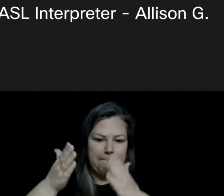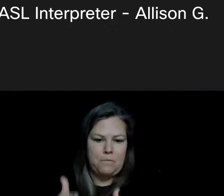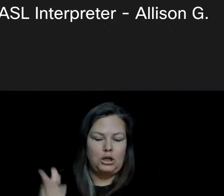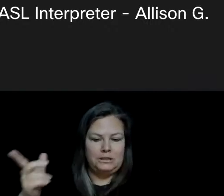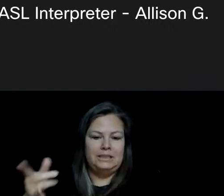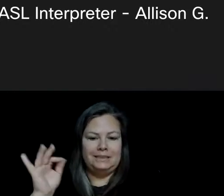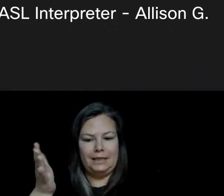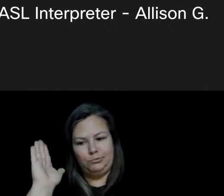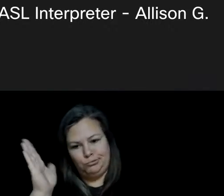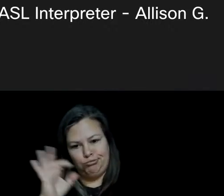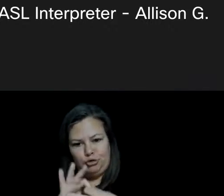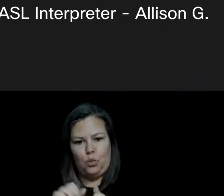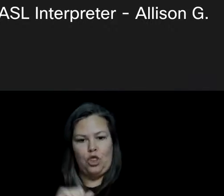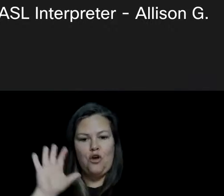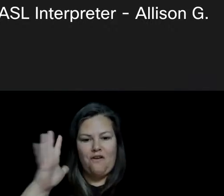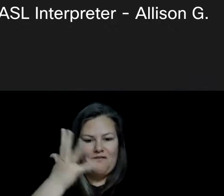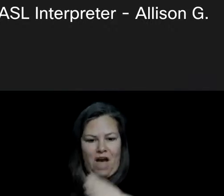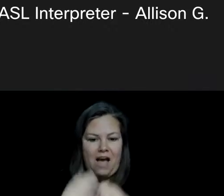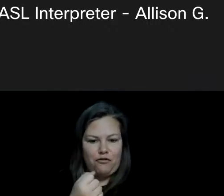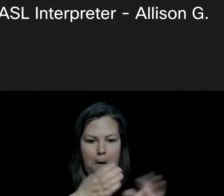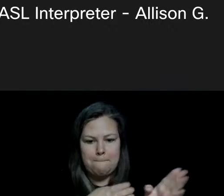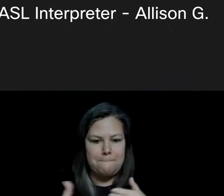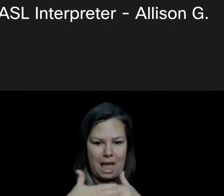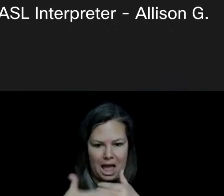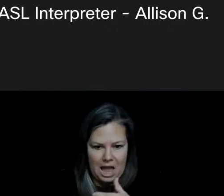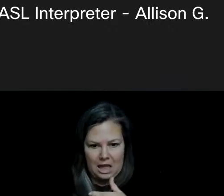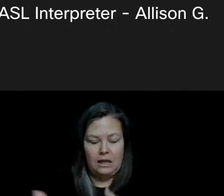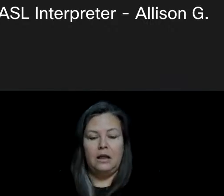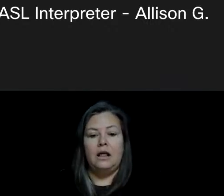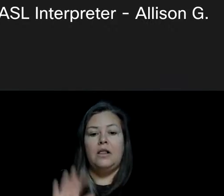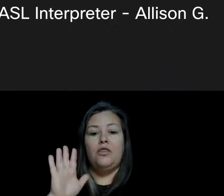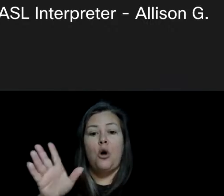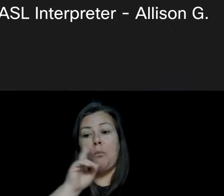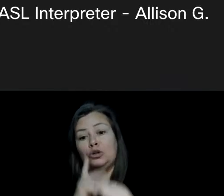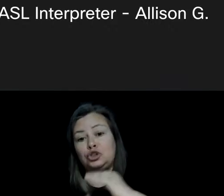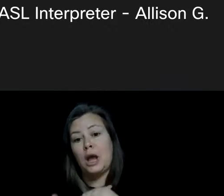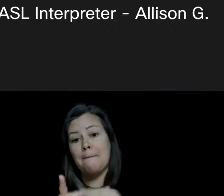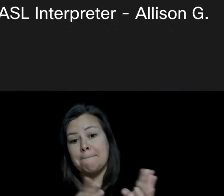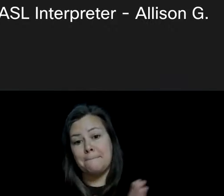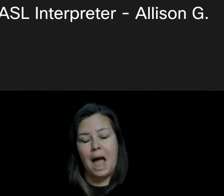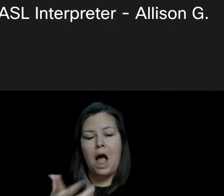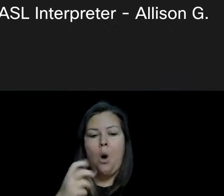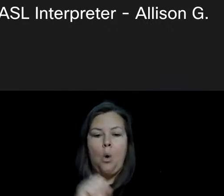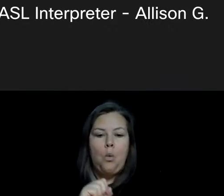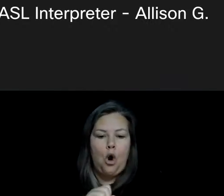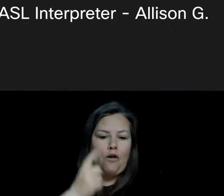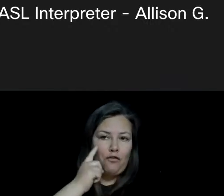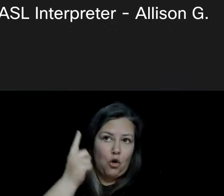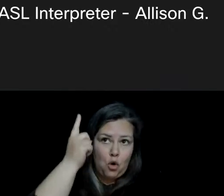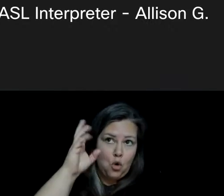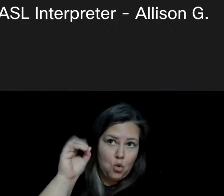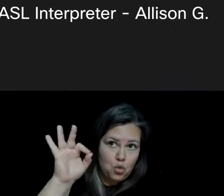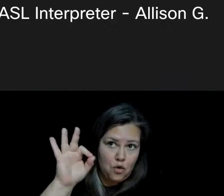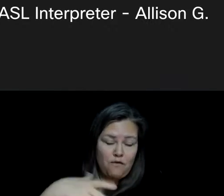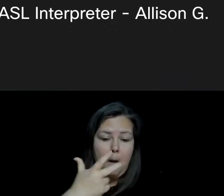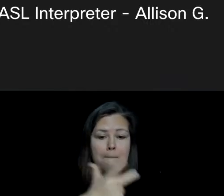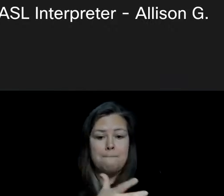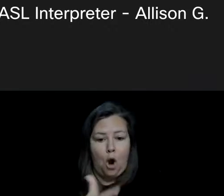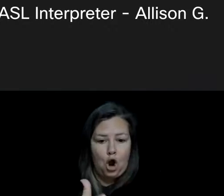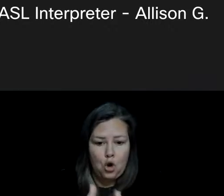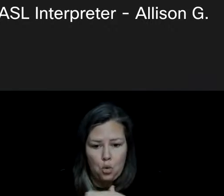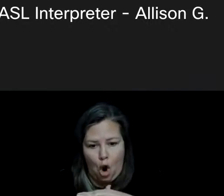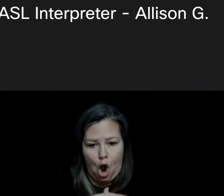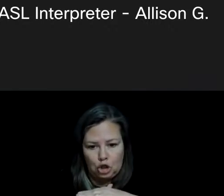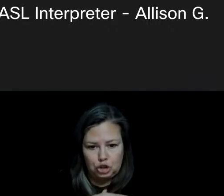5-year plan. And as you can see before you, their projected plans include work for the roof and the parking garage. In the current year, they're